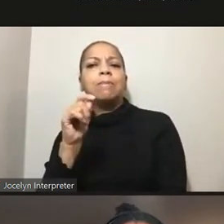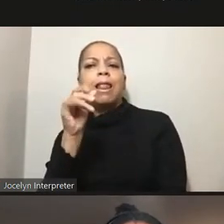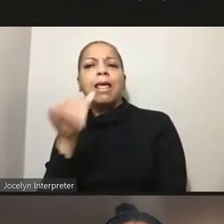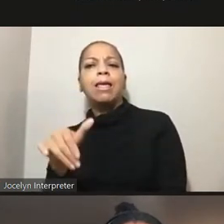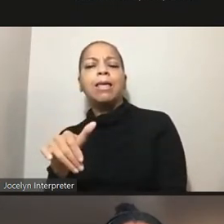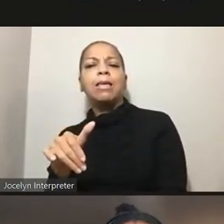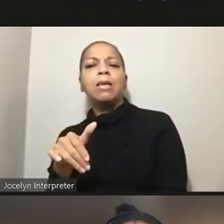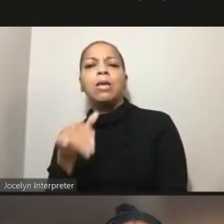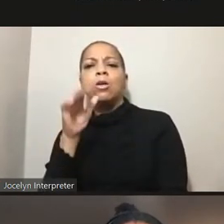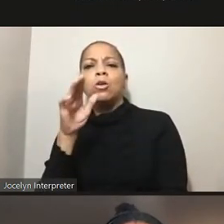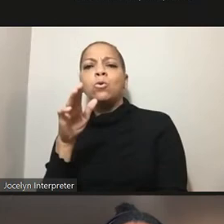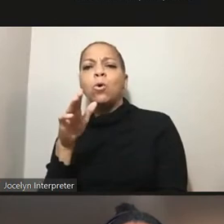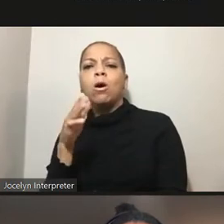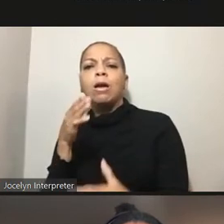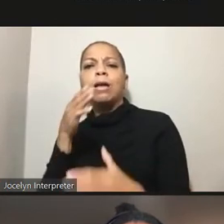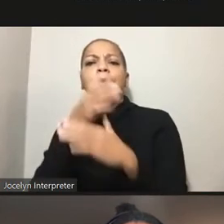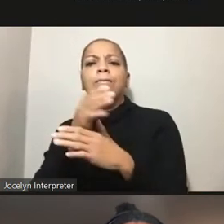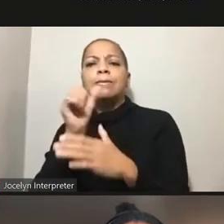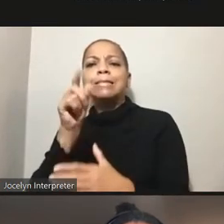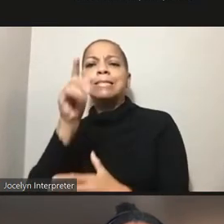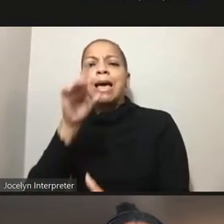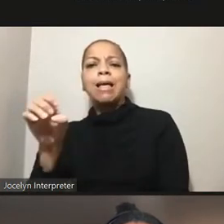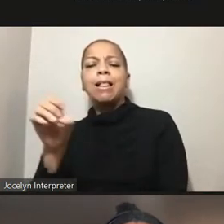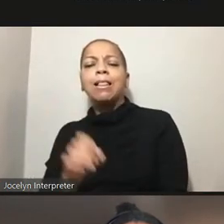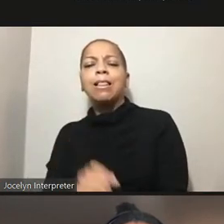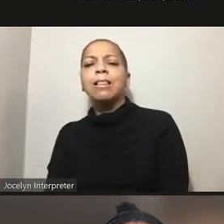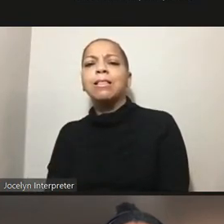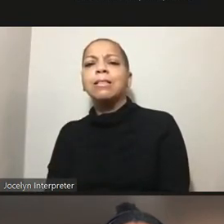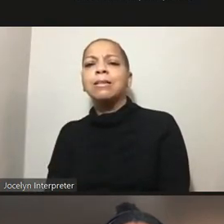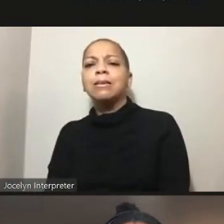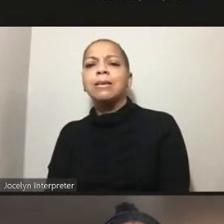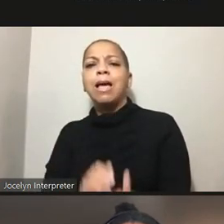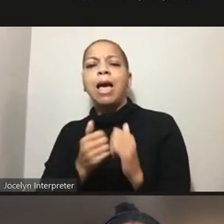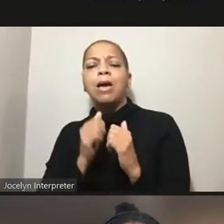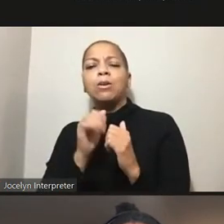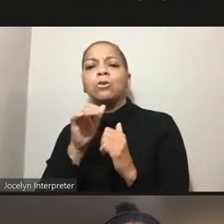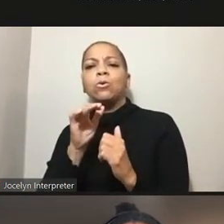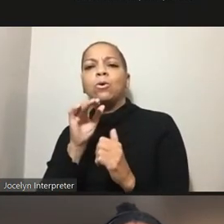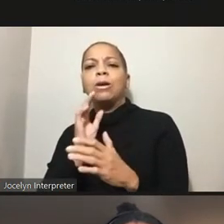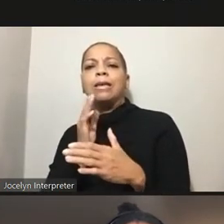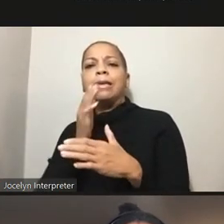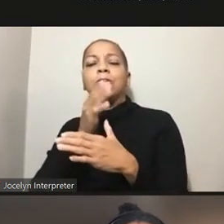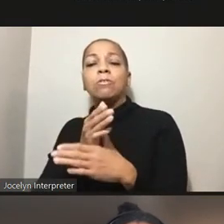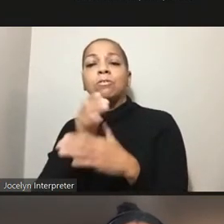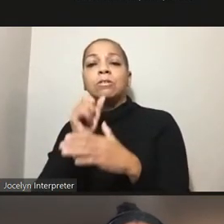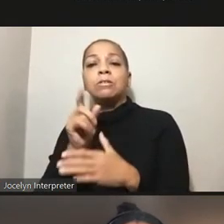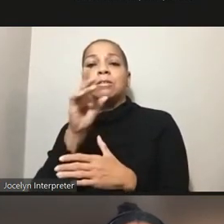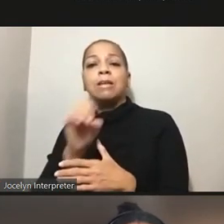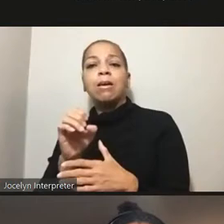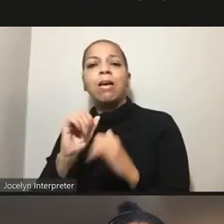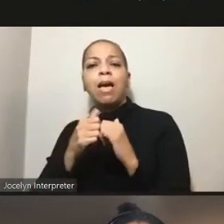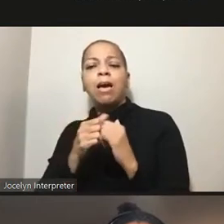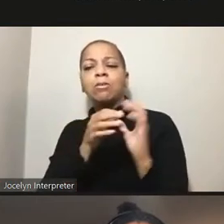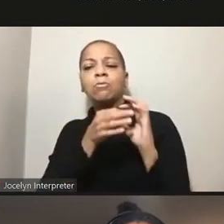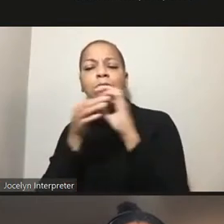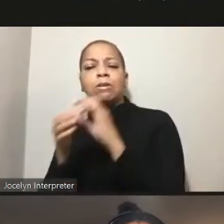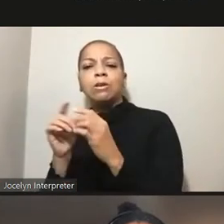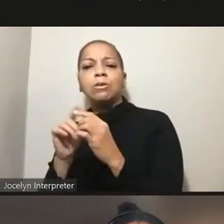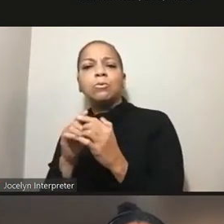What's your intervention style? And how does it speak to interrupting the things that you have named in this